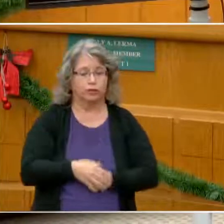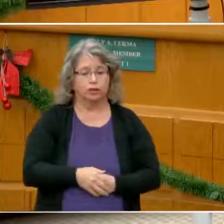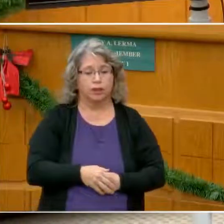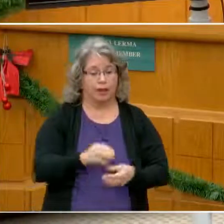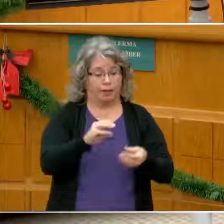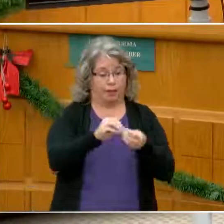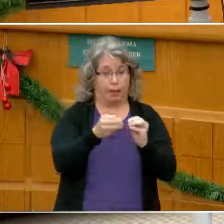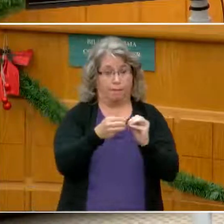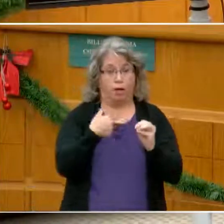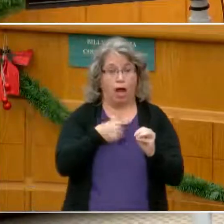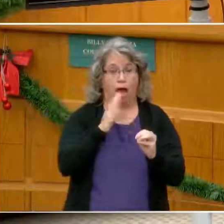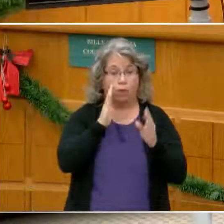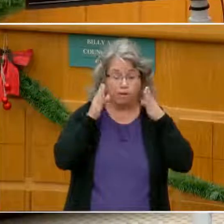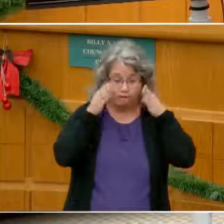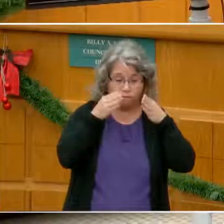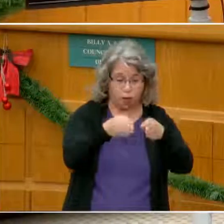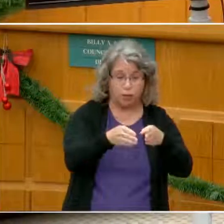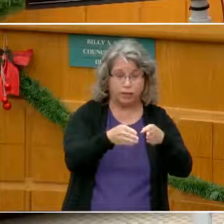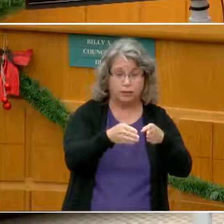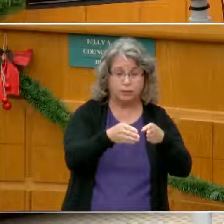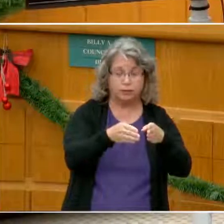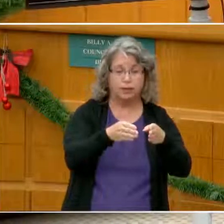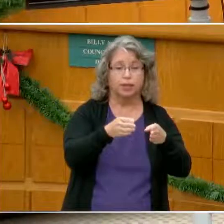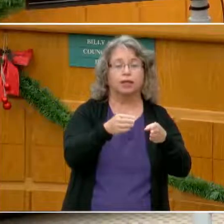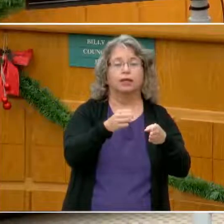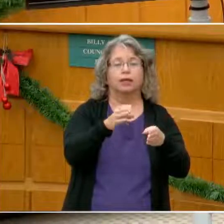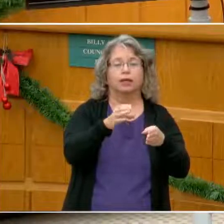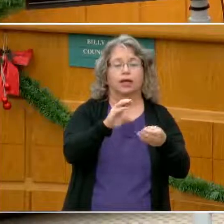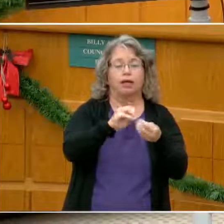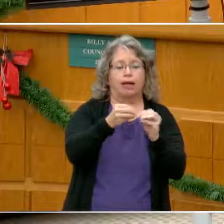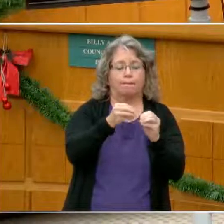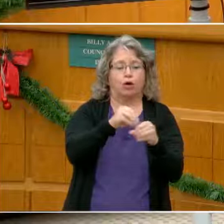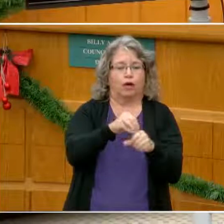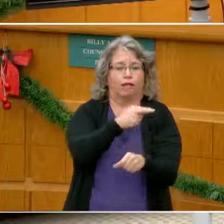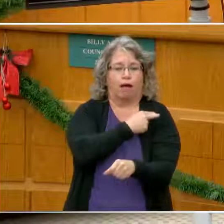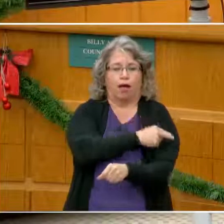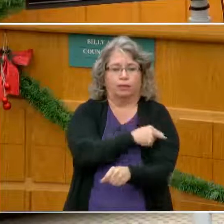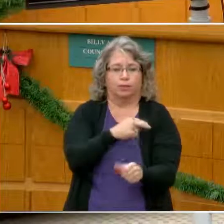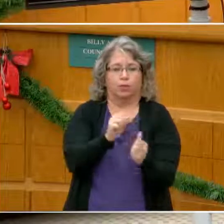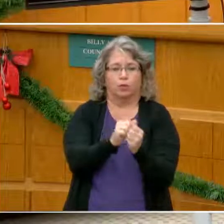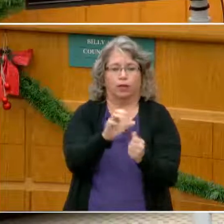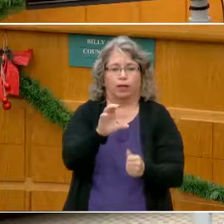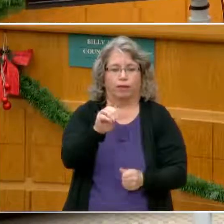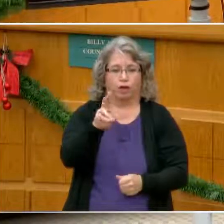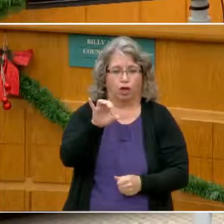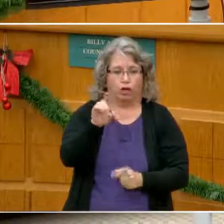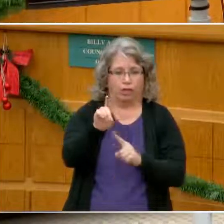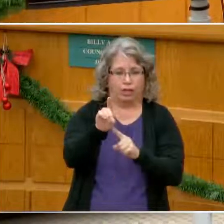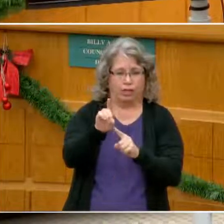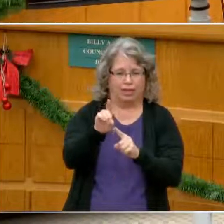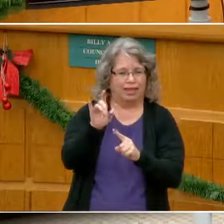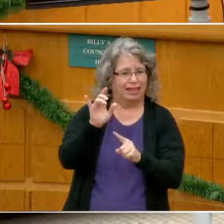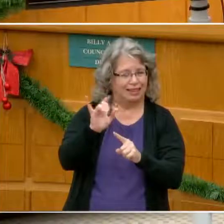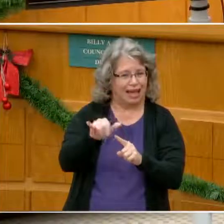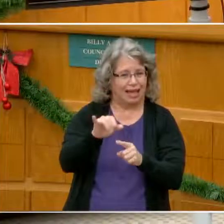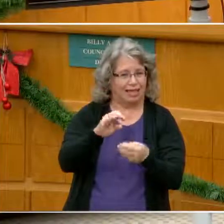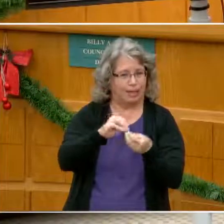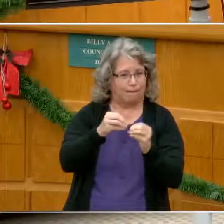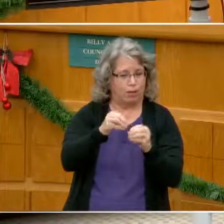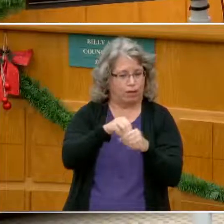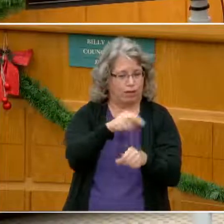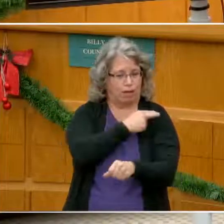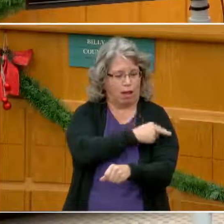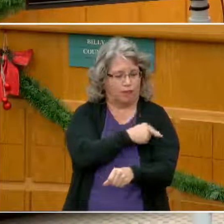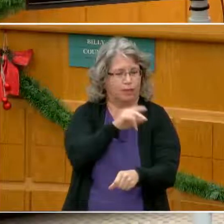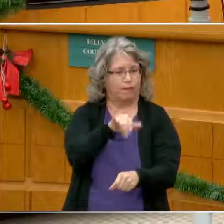focus on always is COVID hospitalizations, okay? That's the one that gets me nervous. And